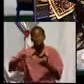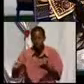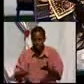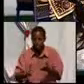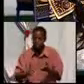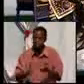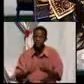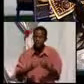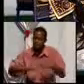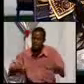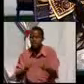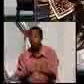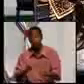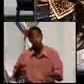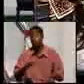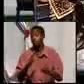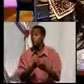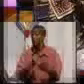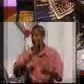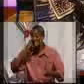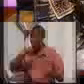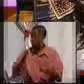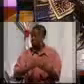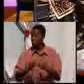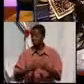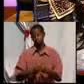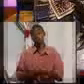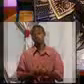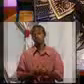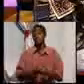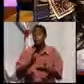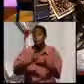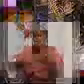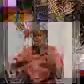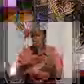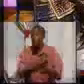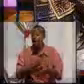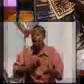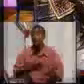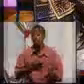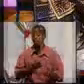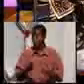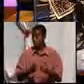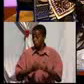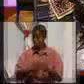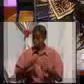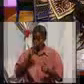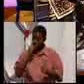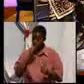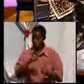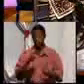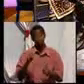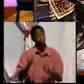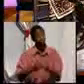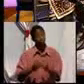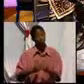in fact we have a great stake on. And if I should quote from the policy that we have, a lot is on stake, and this is one of